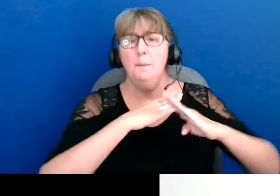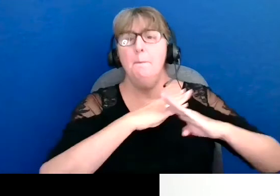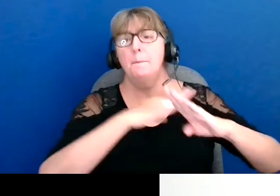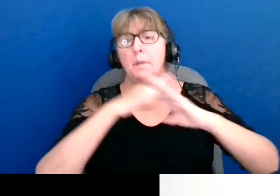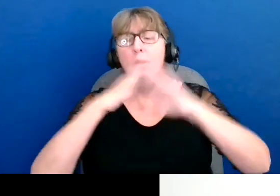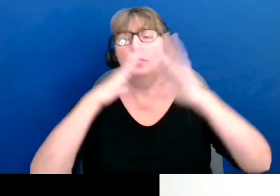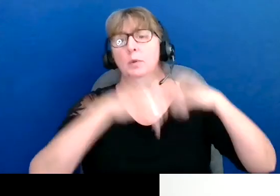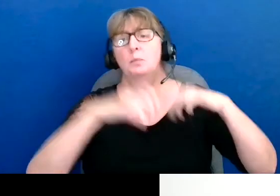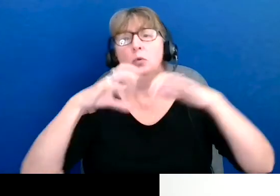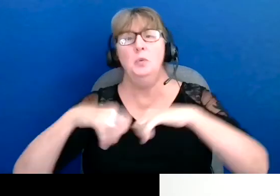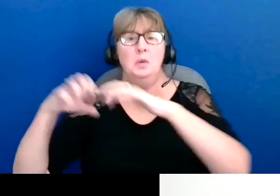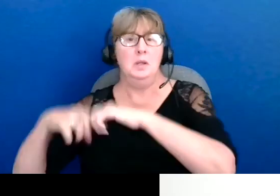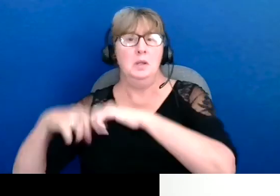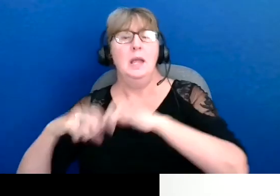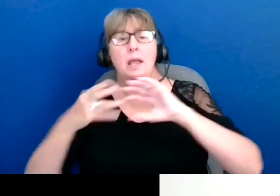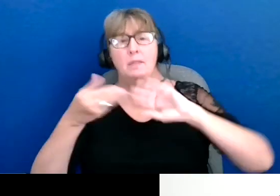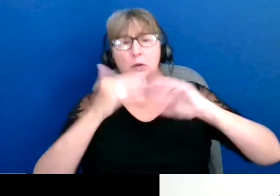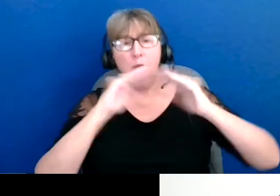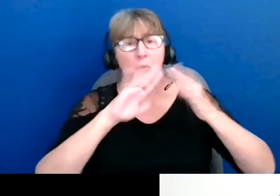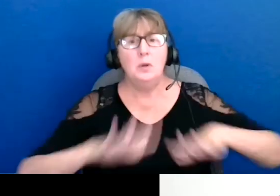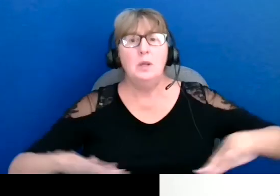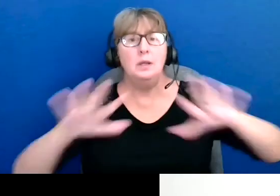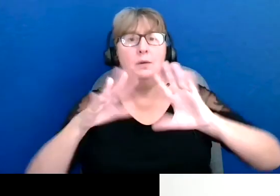our communities more inclusive.